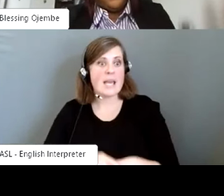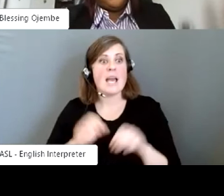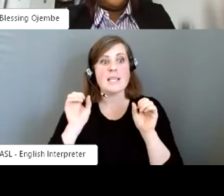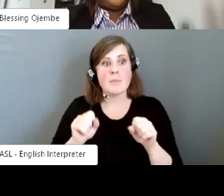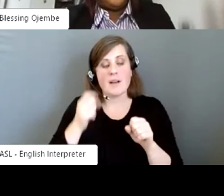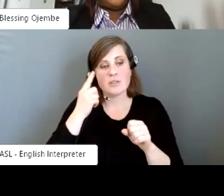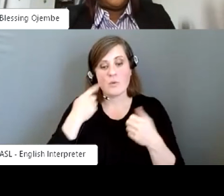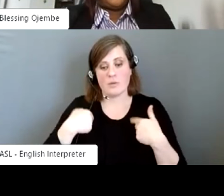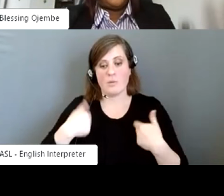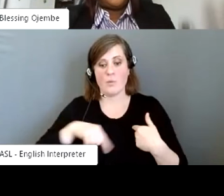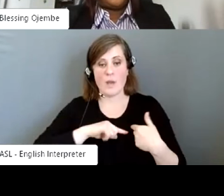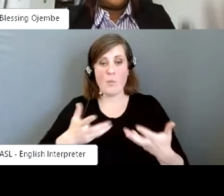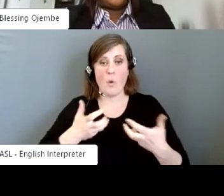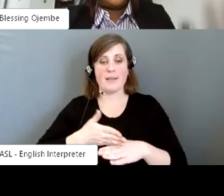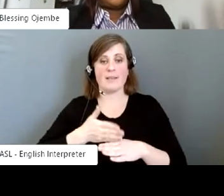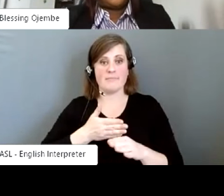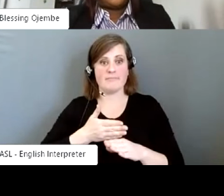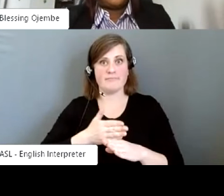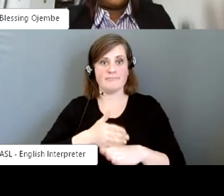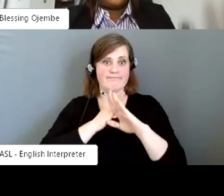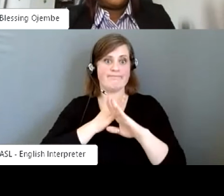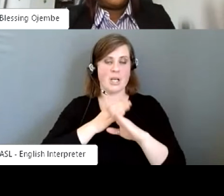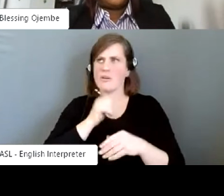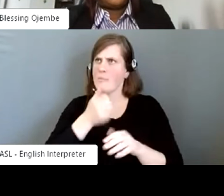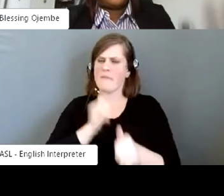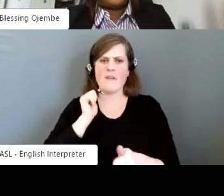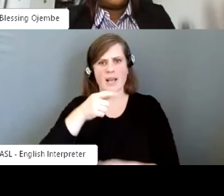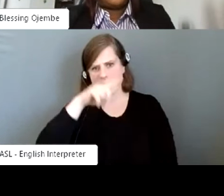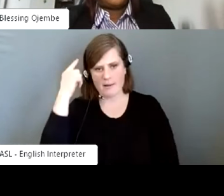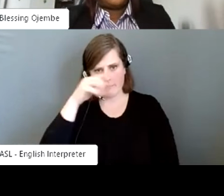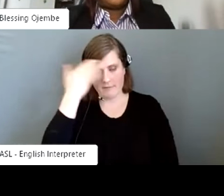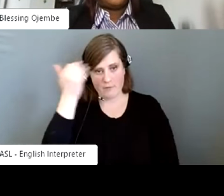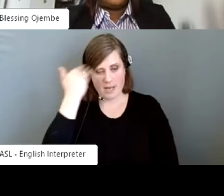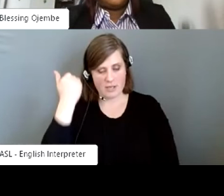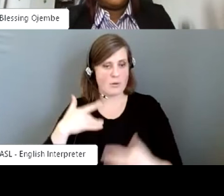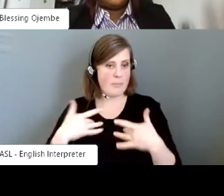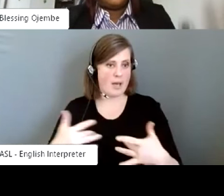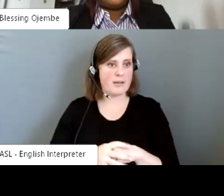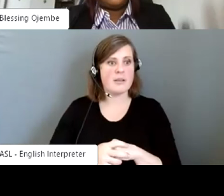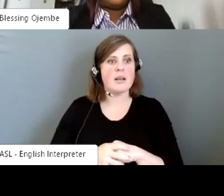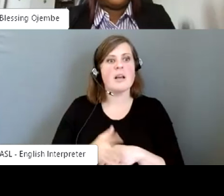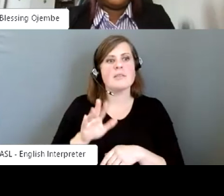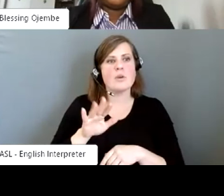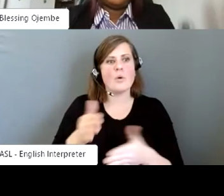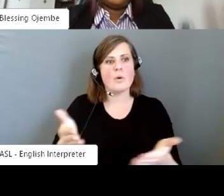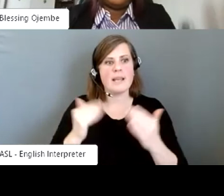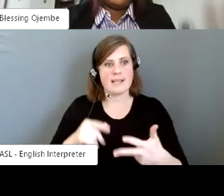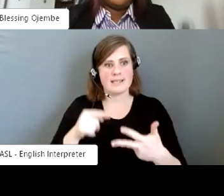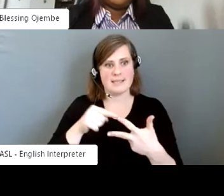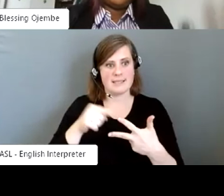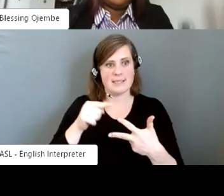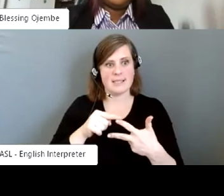of dementia care, and as well as treatment of chronic conditions. Let me speak to the manifestation